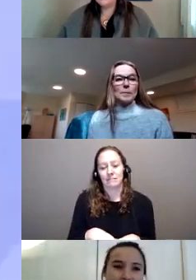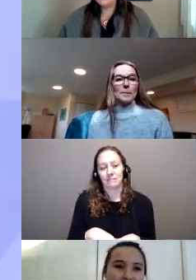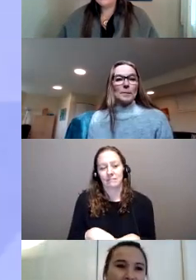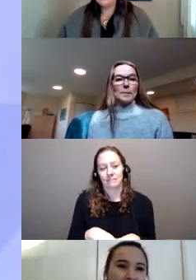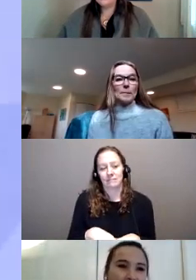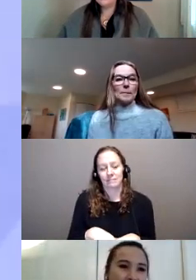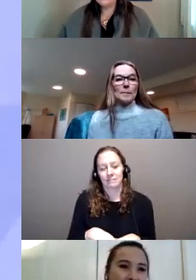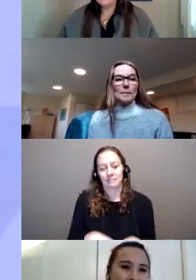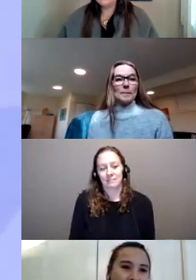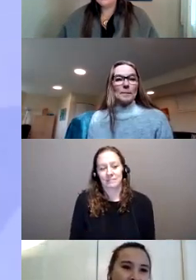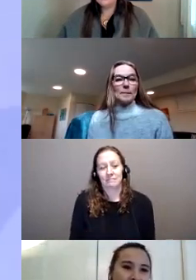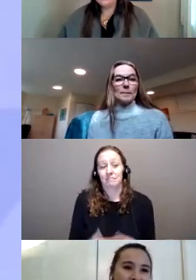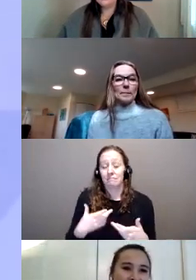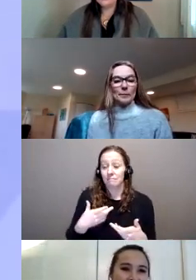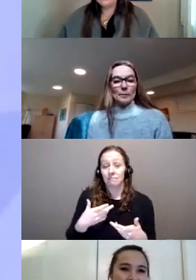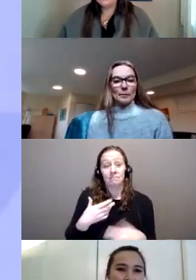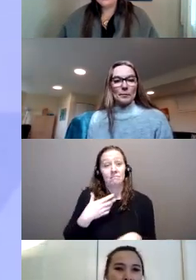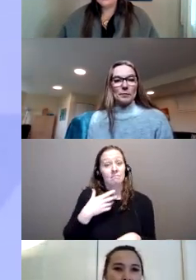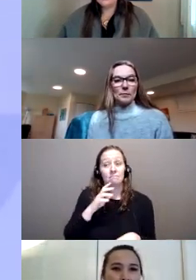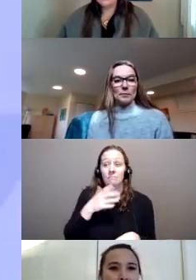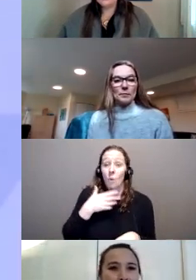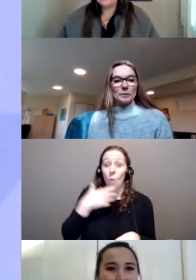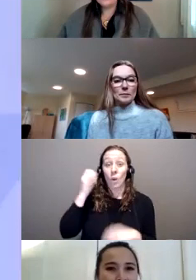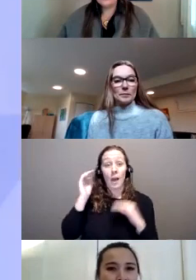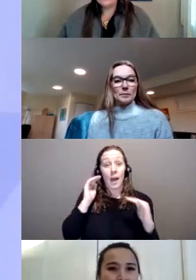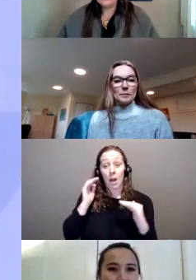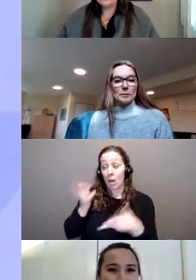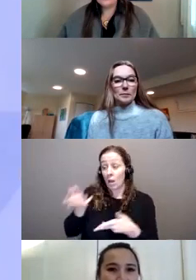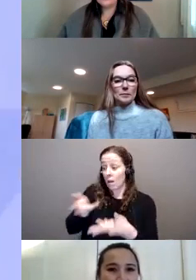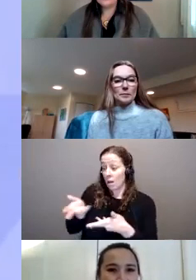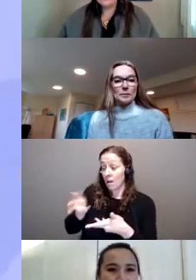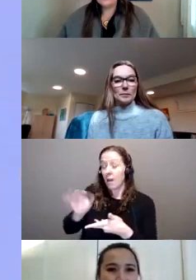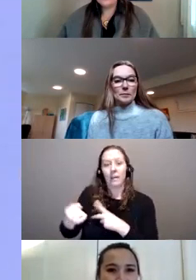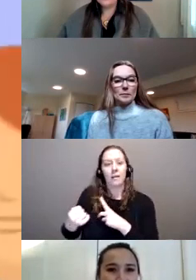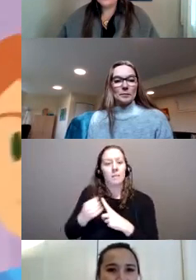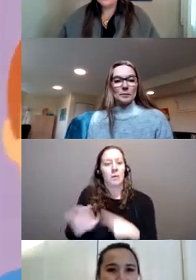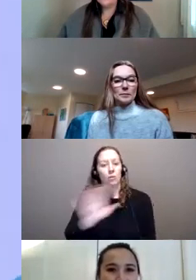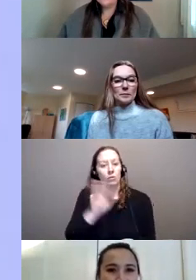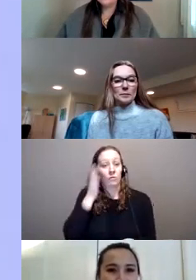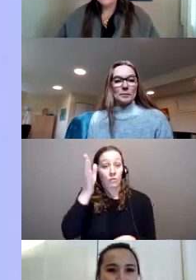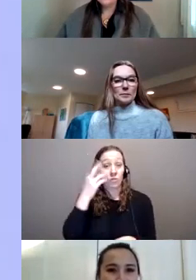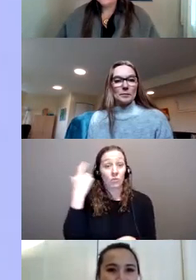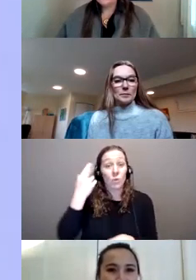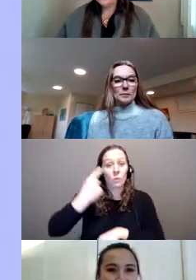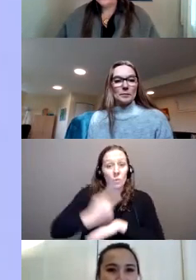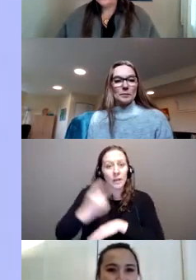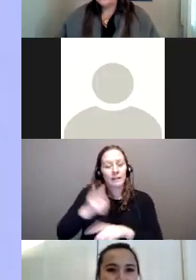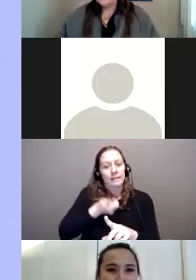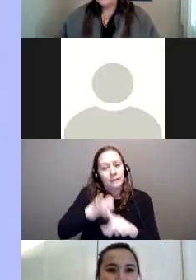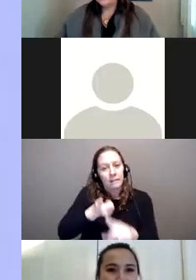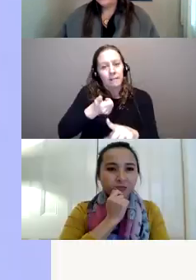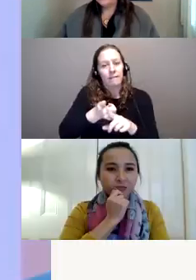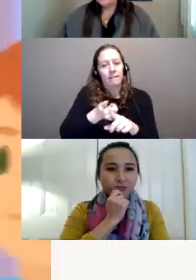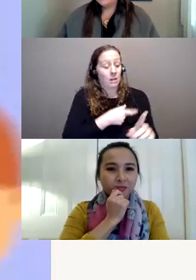How you treat older adults today makes a difference to your future. Someday, it will be you. Your words and your actions have an